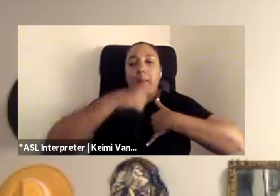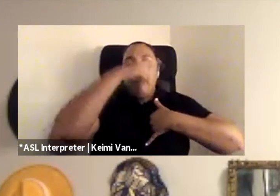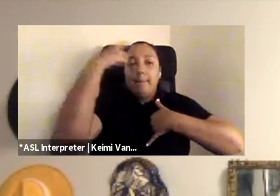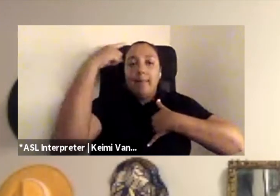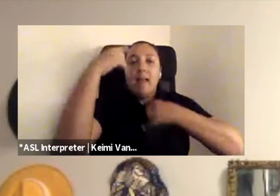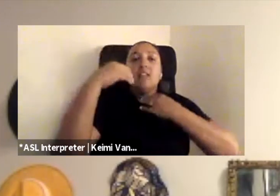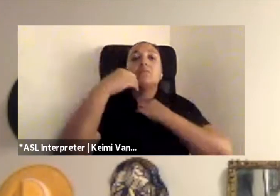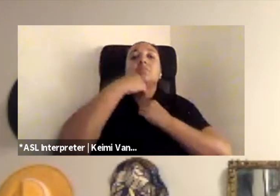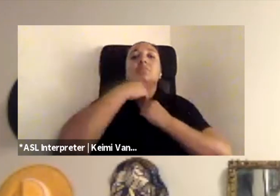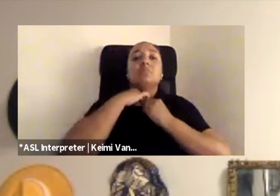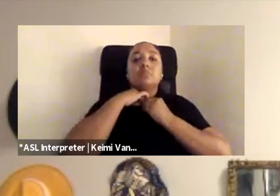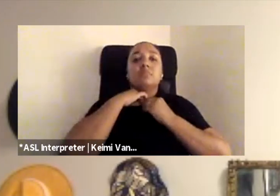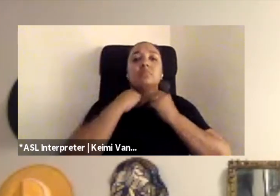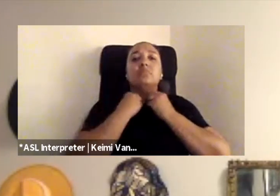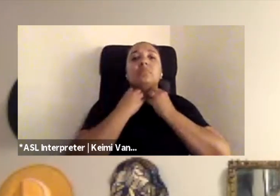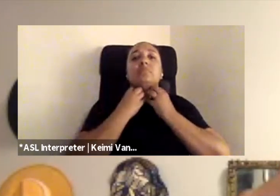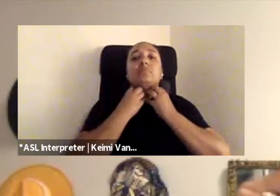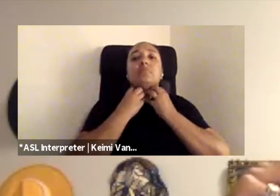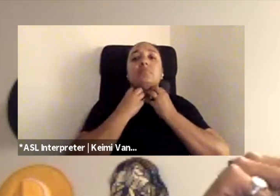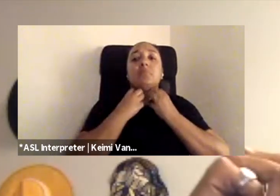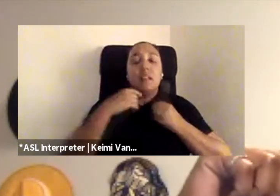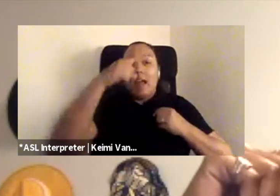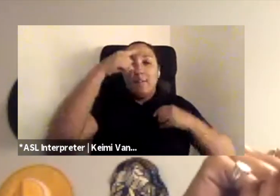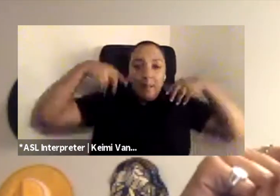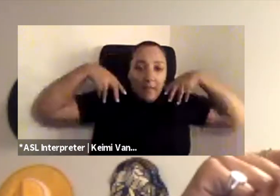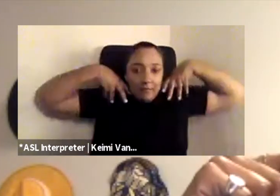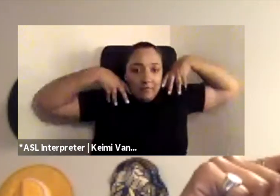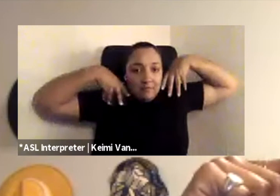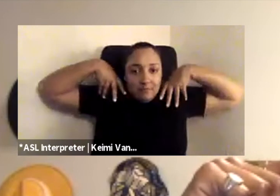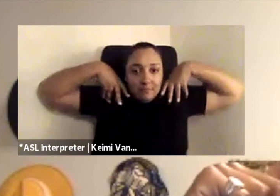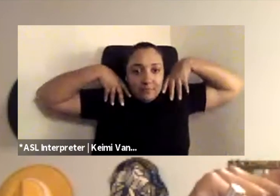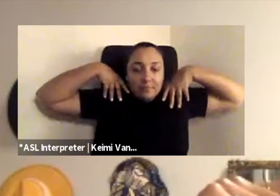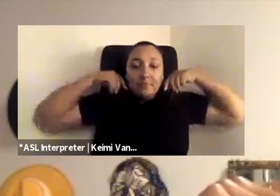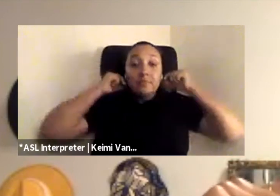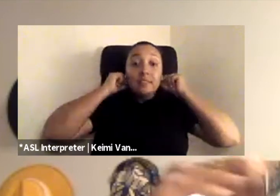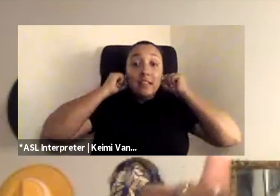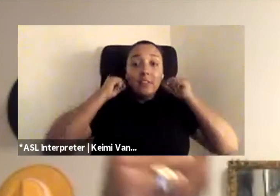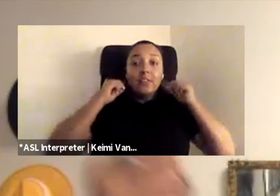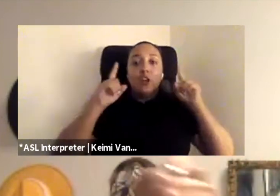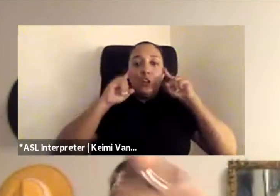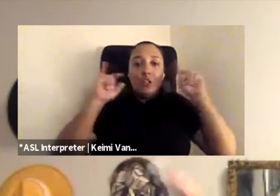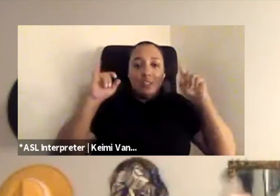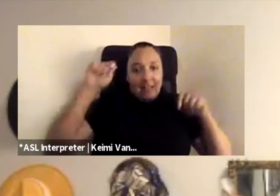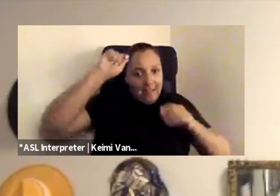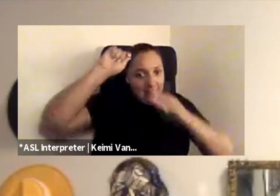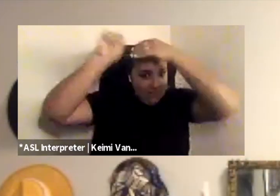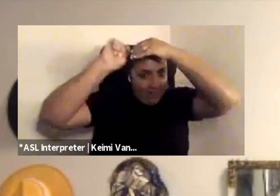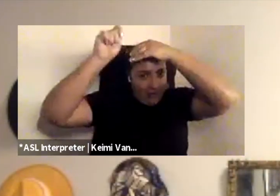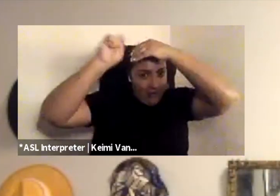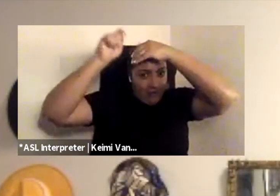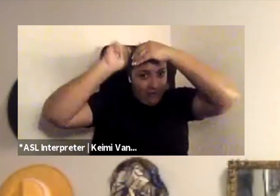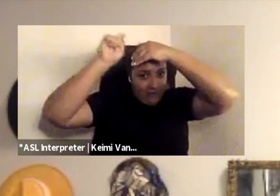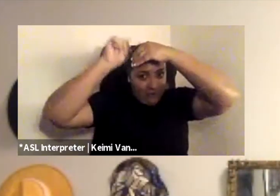underneath and Black dangling earrings that are in the shape of hair pick